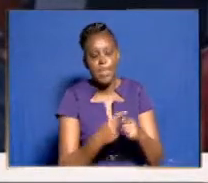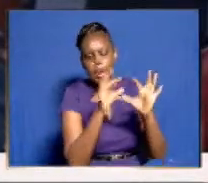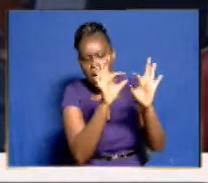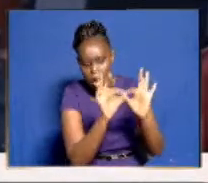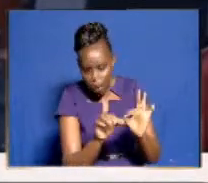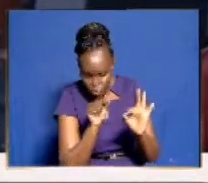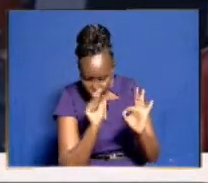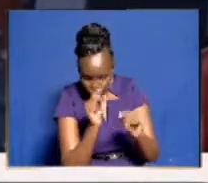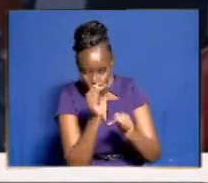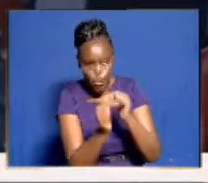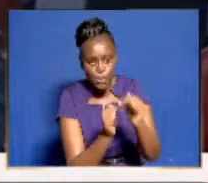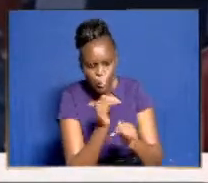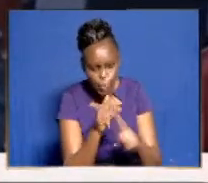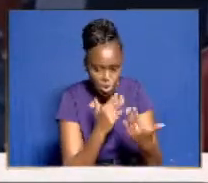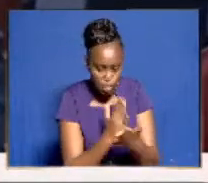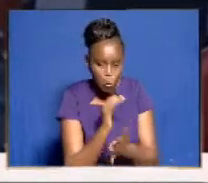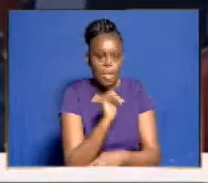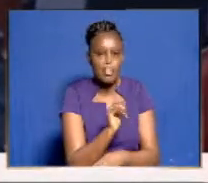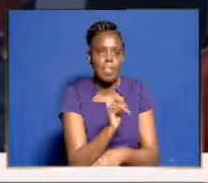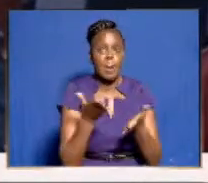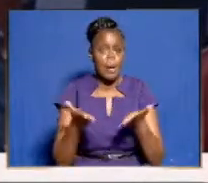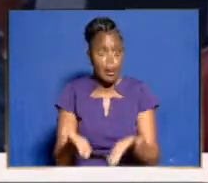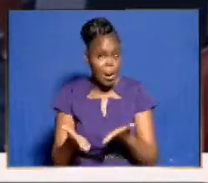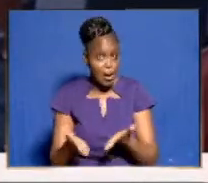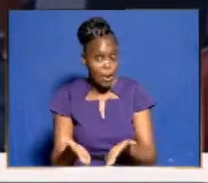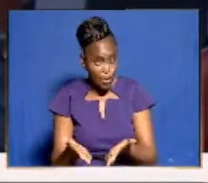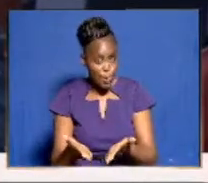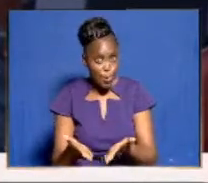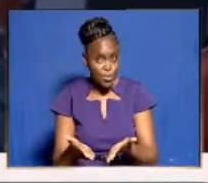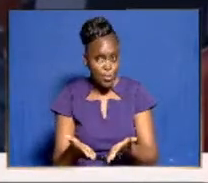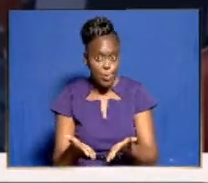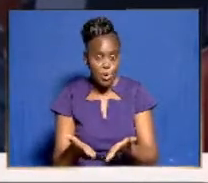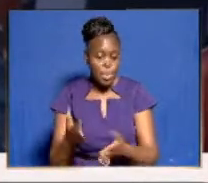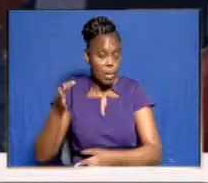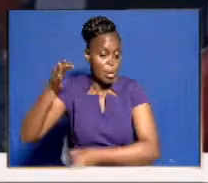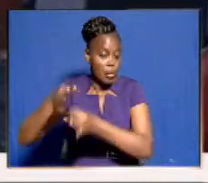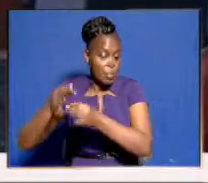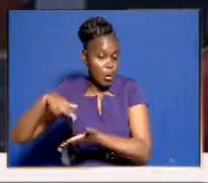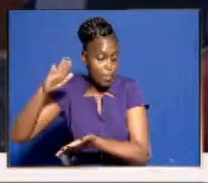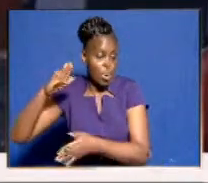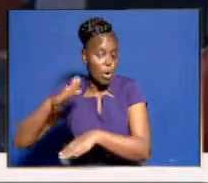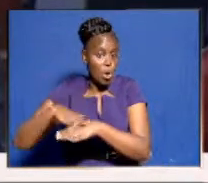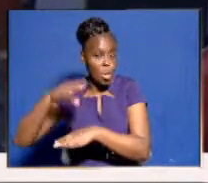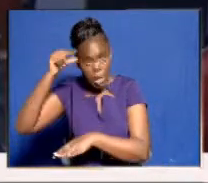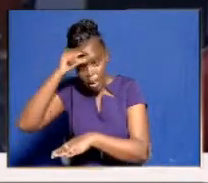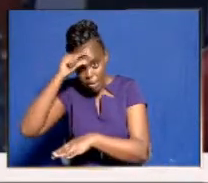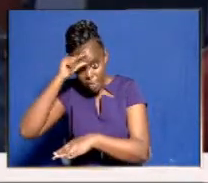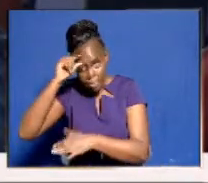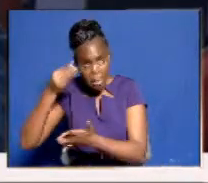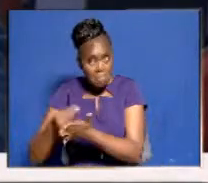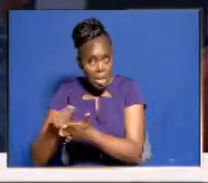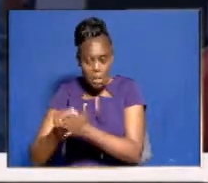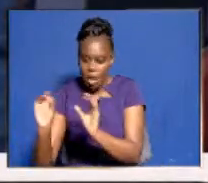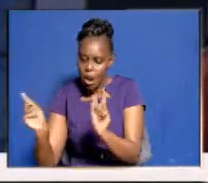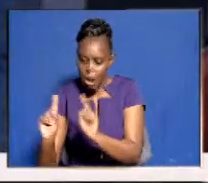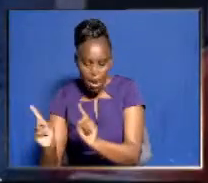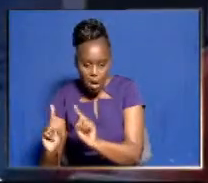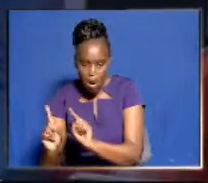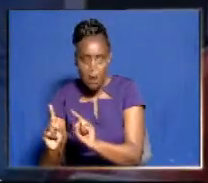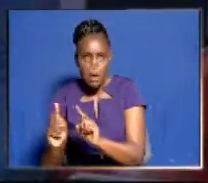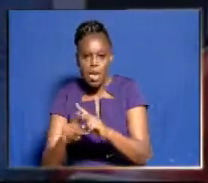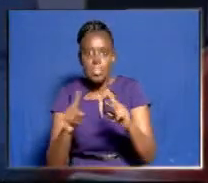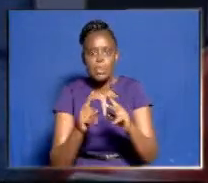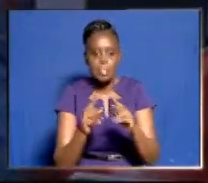accountable to ensure that now they no longer rely on the government funding and